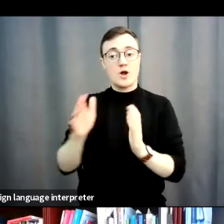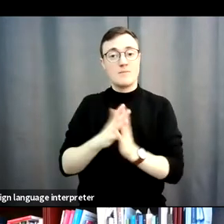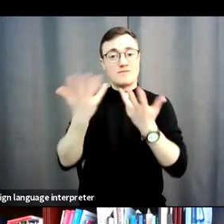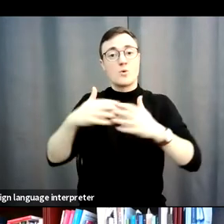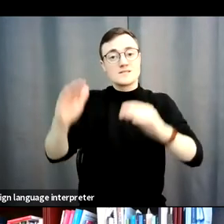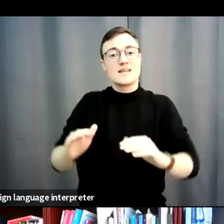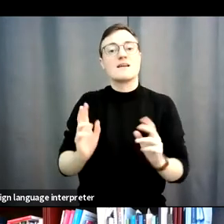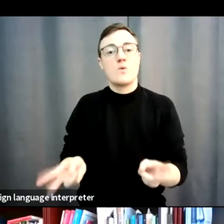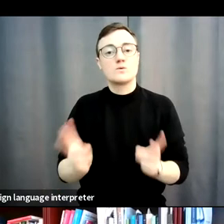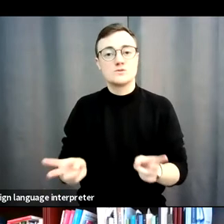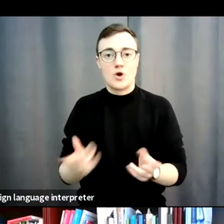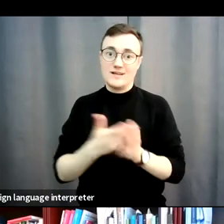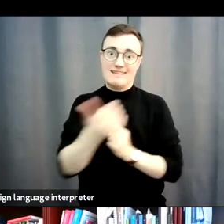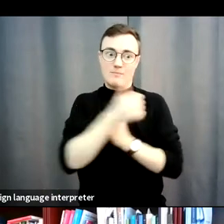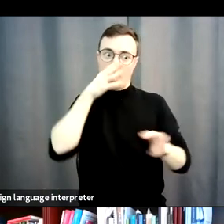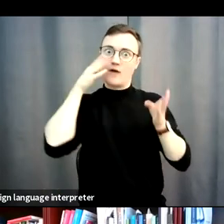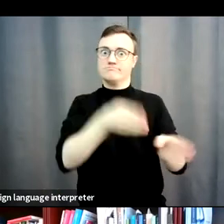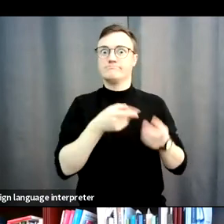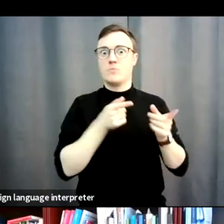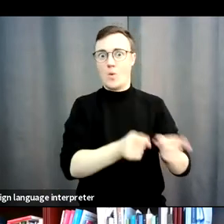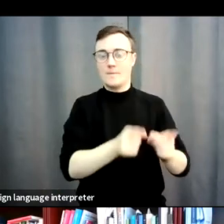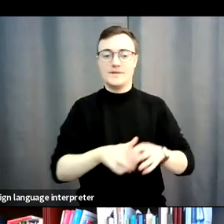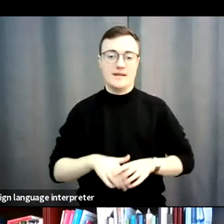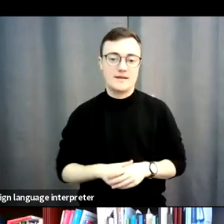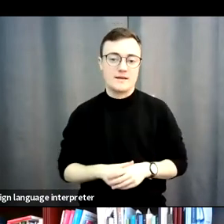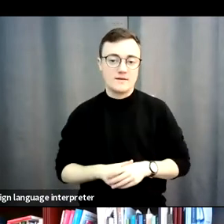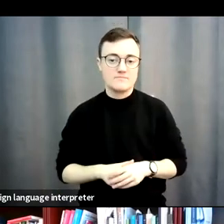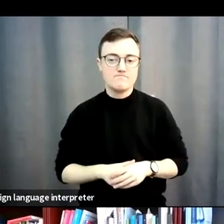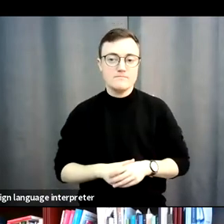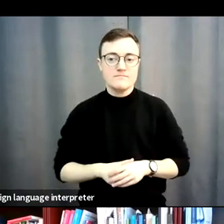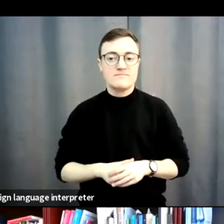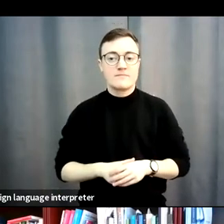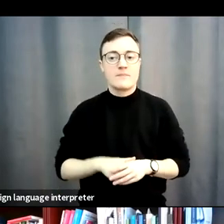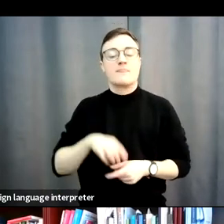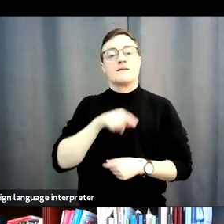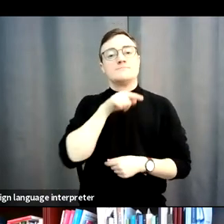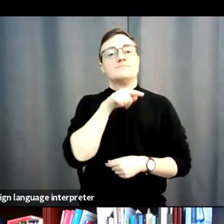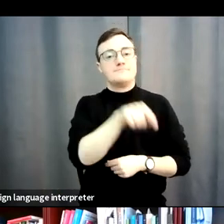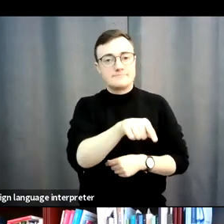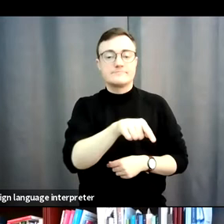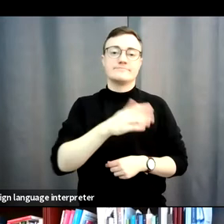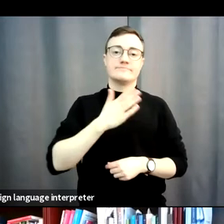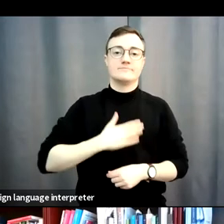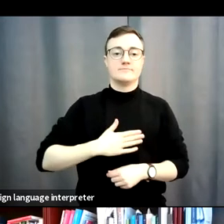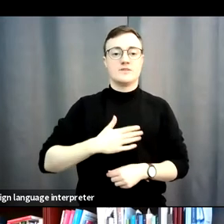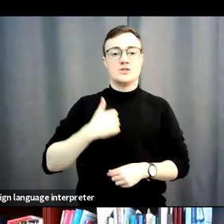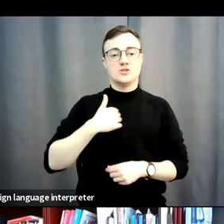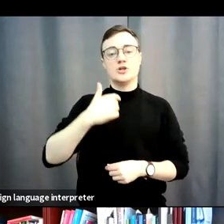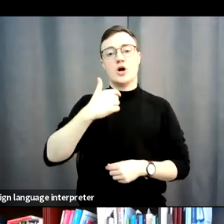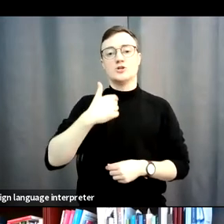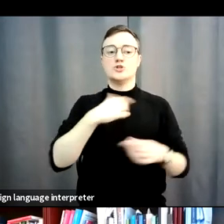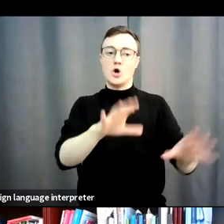done before. But this is at least an indication that they may have started doing it in